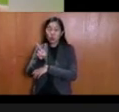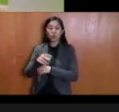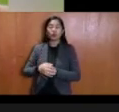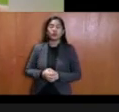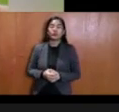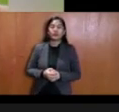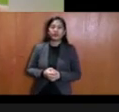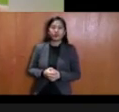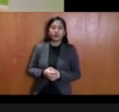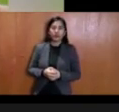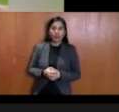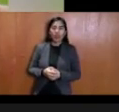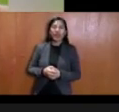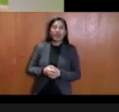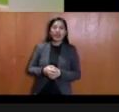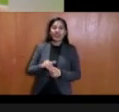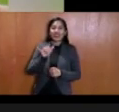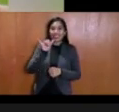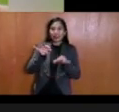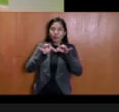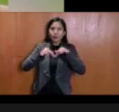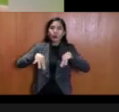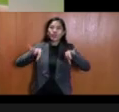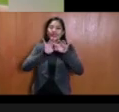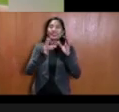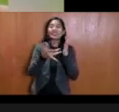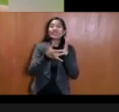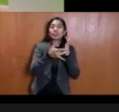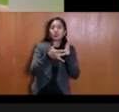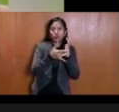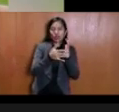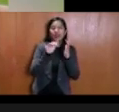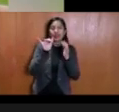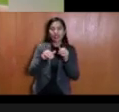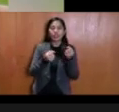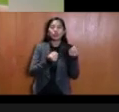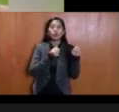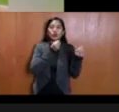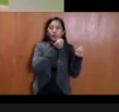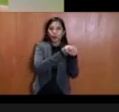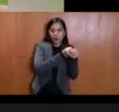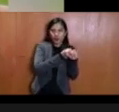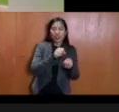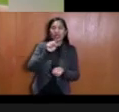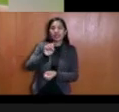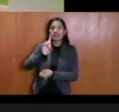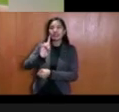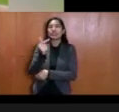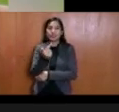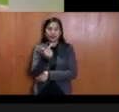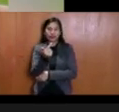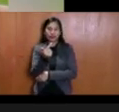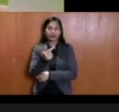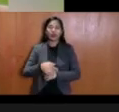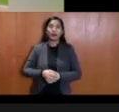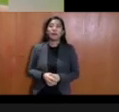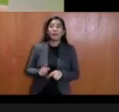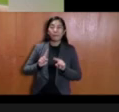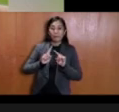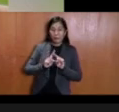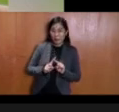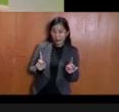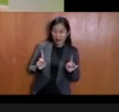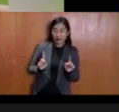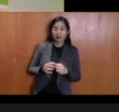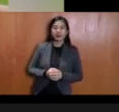That's digitalization that's supporting sustainability goals. And I think at the end of the day,